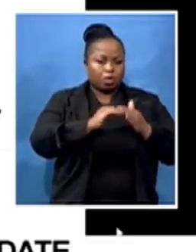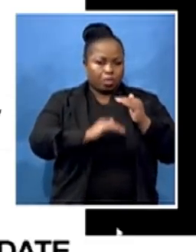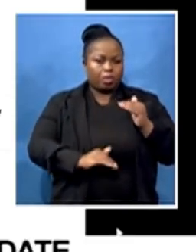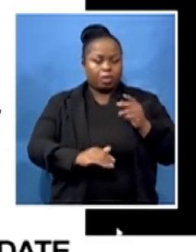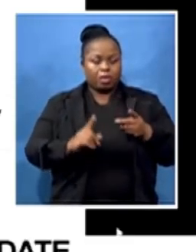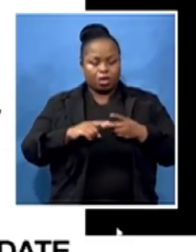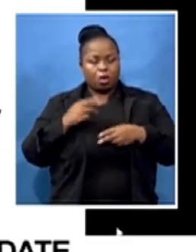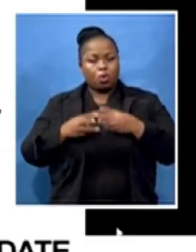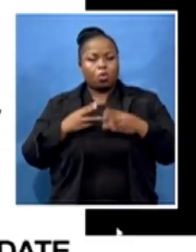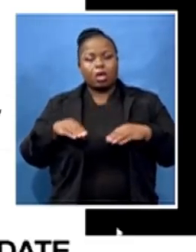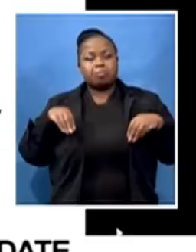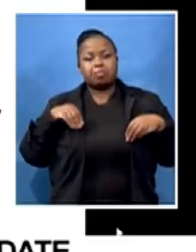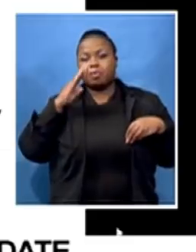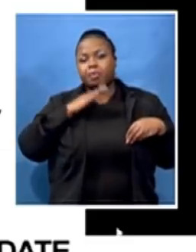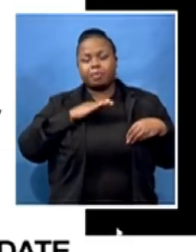income.